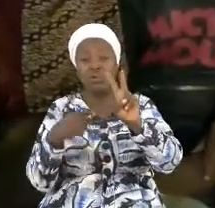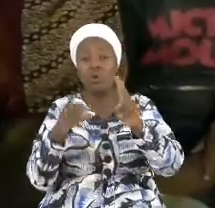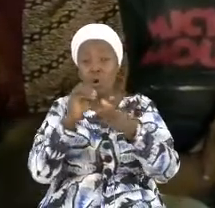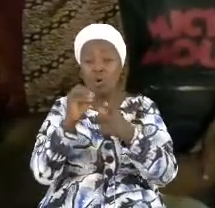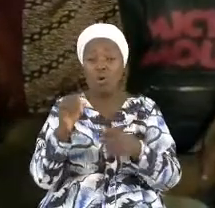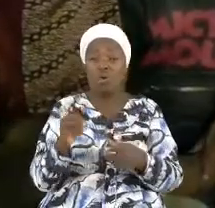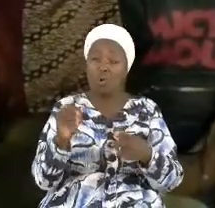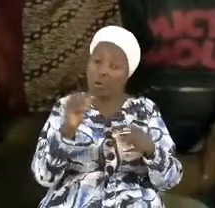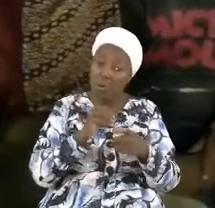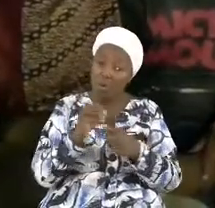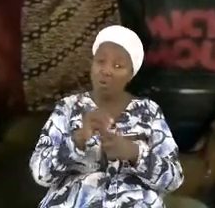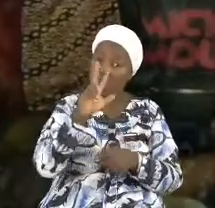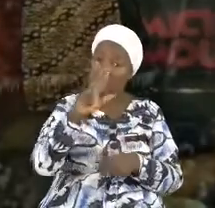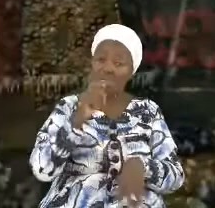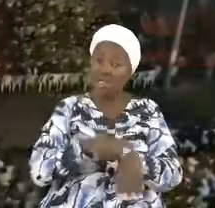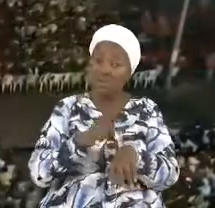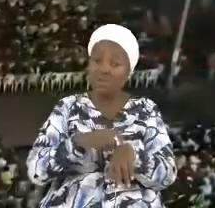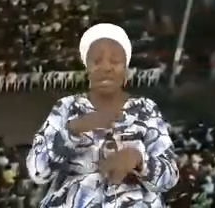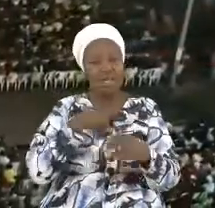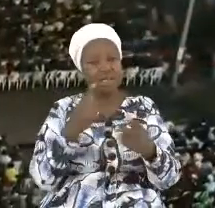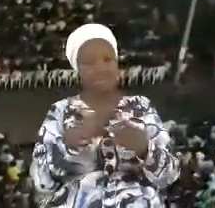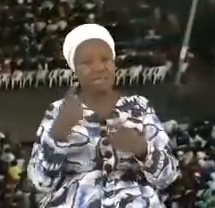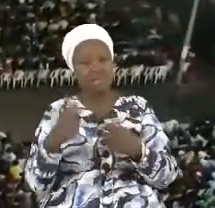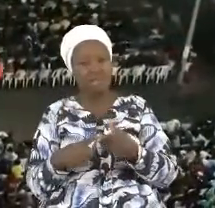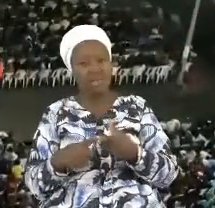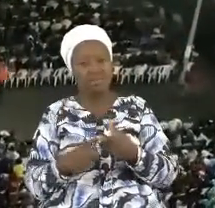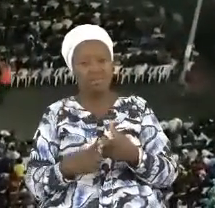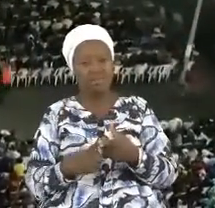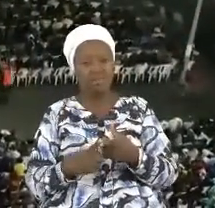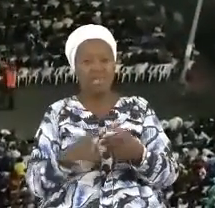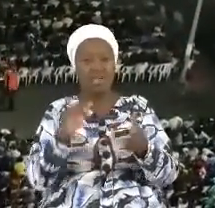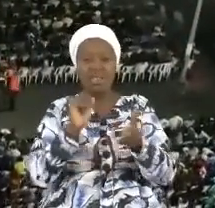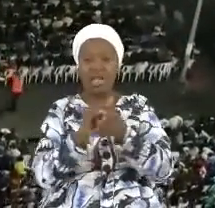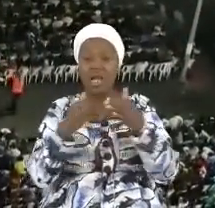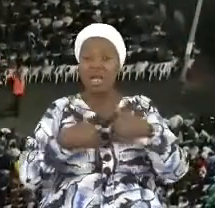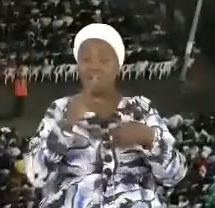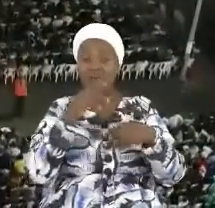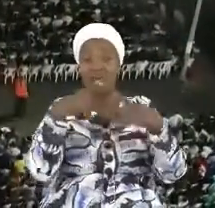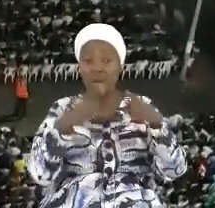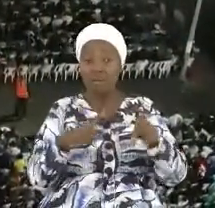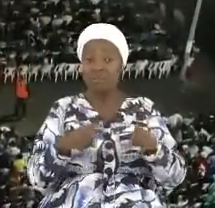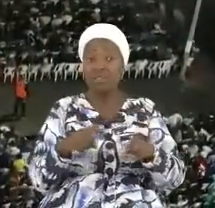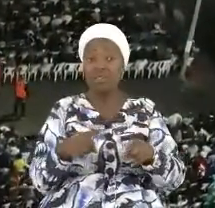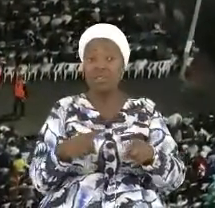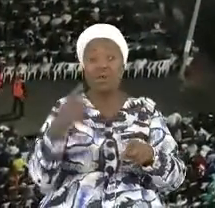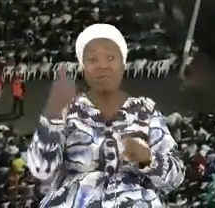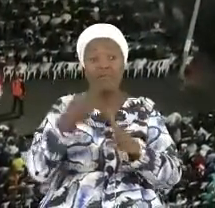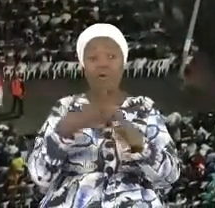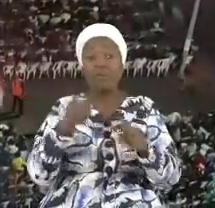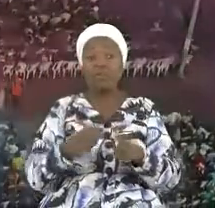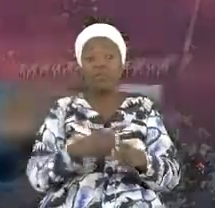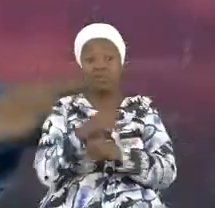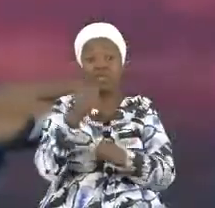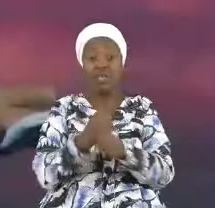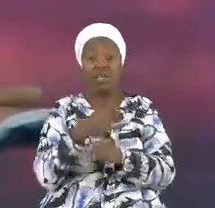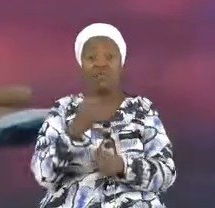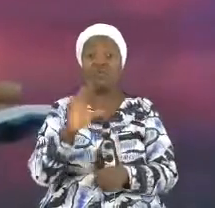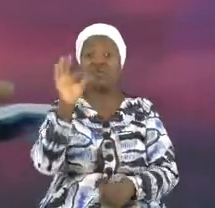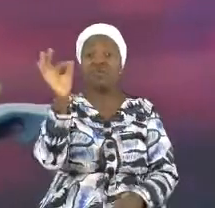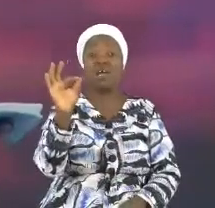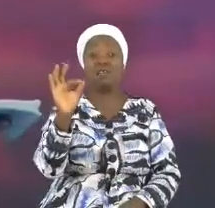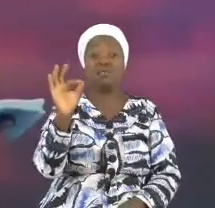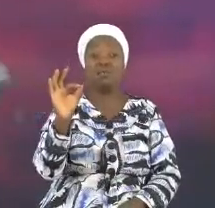And then that had been happening from the age of 9, he's now 16,